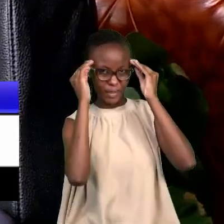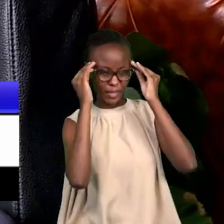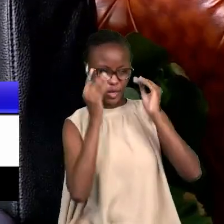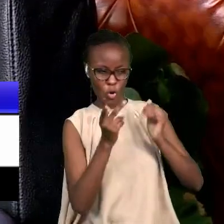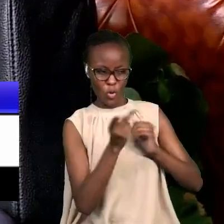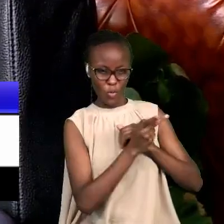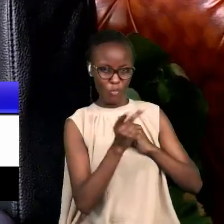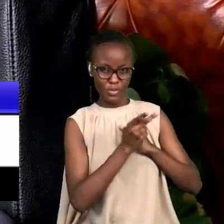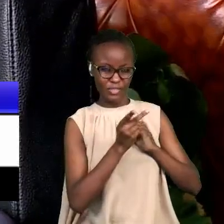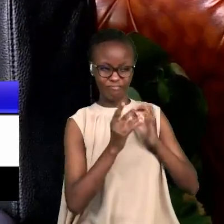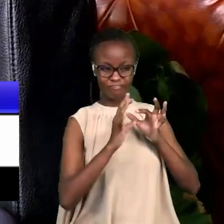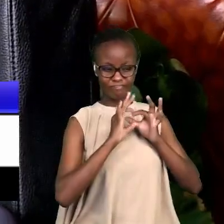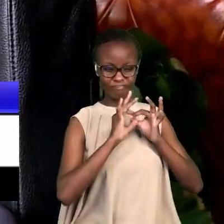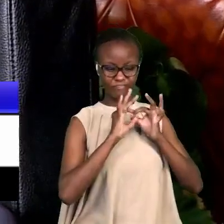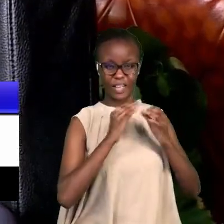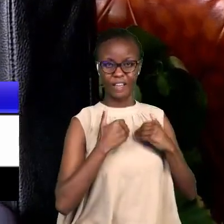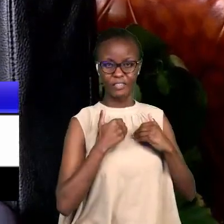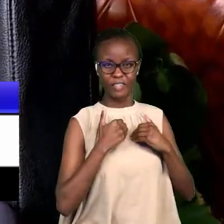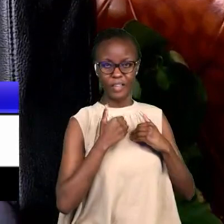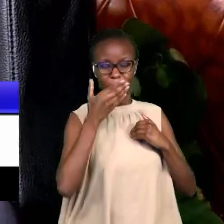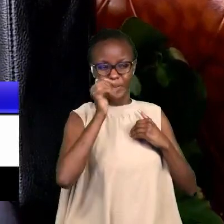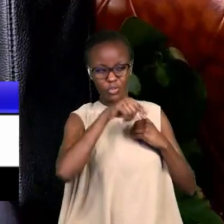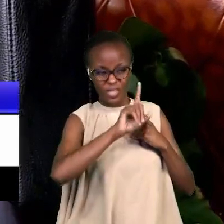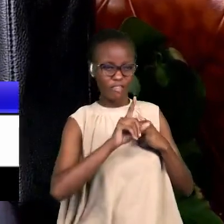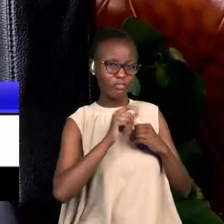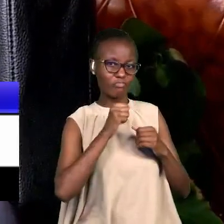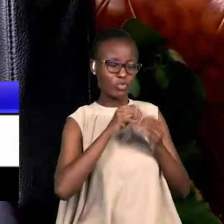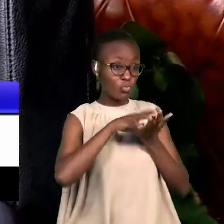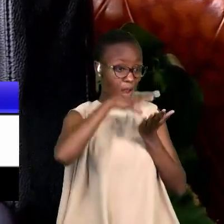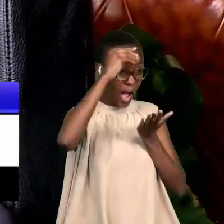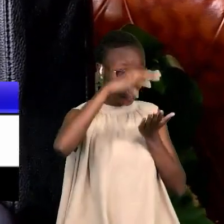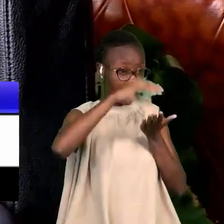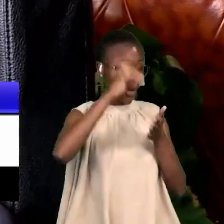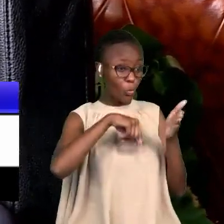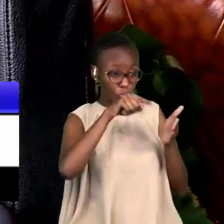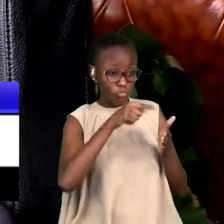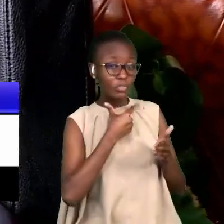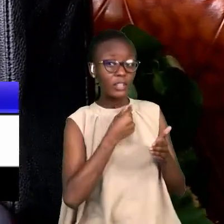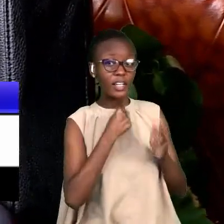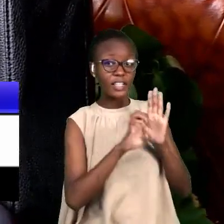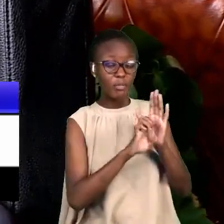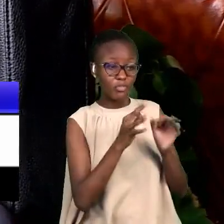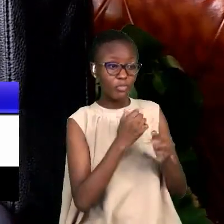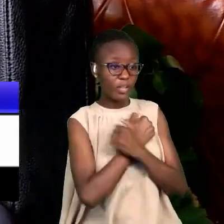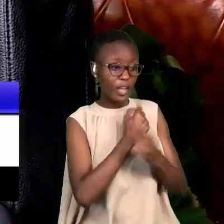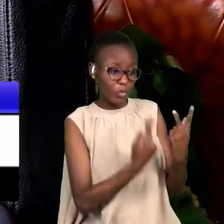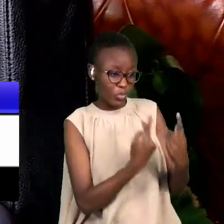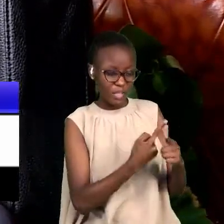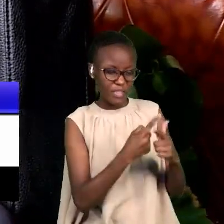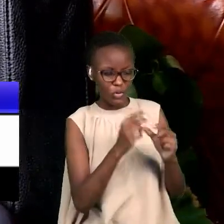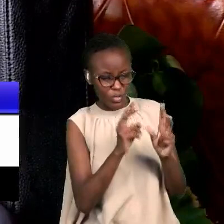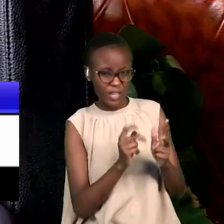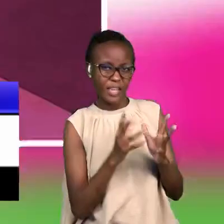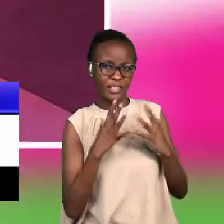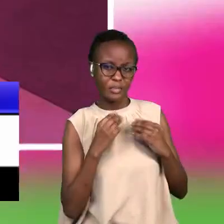have somewhere they connect. You should take what you like. If you like cooking, take hospitality. Mm-hmm. If you like journalism, take